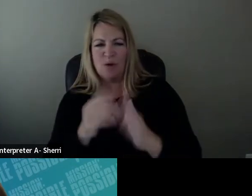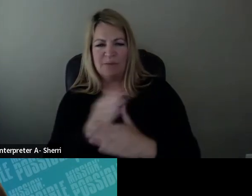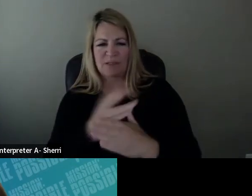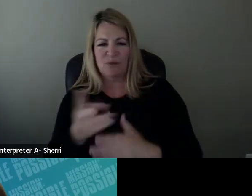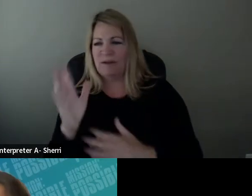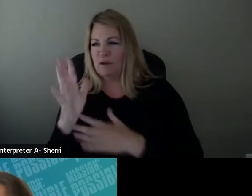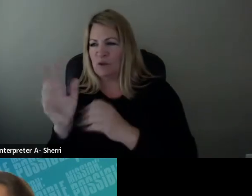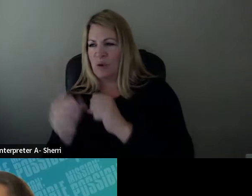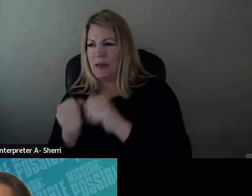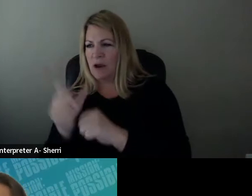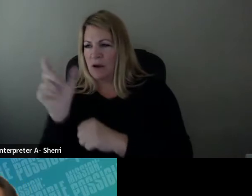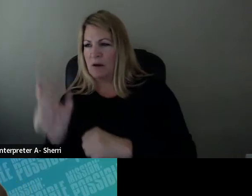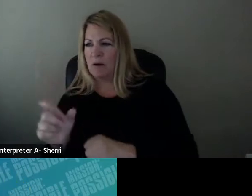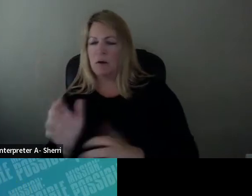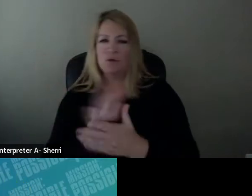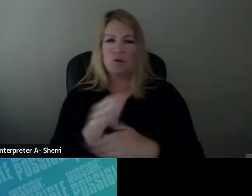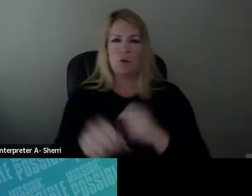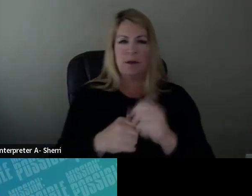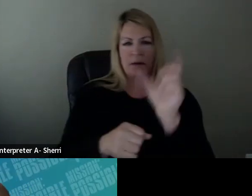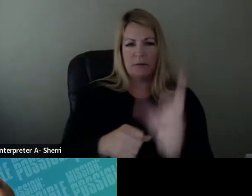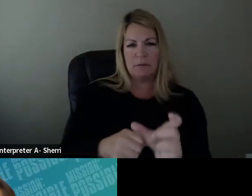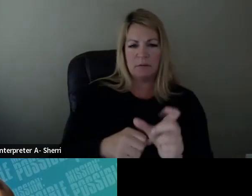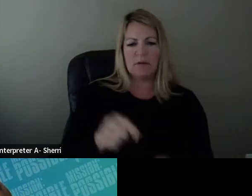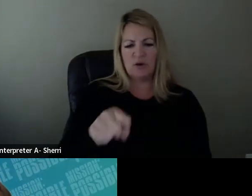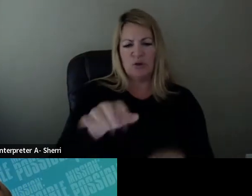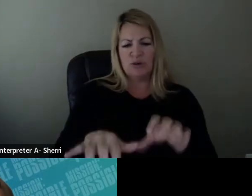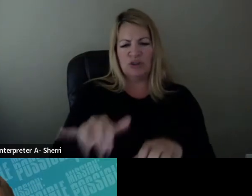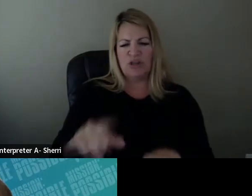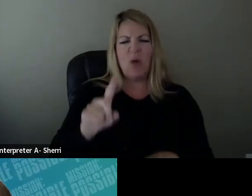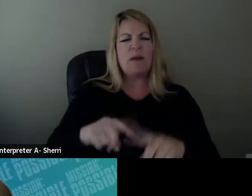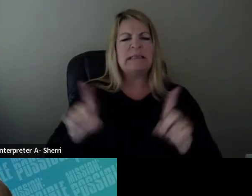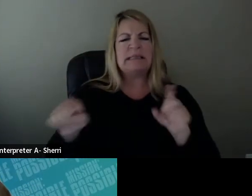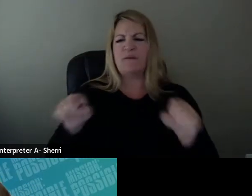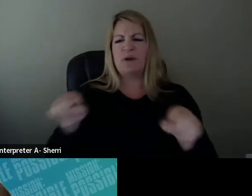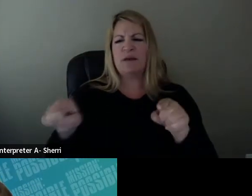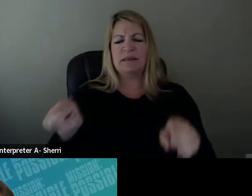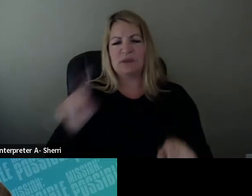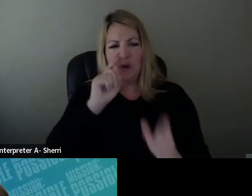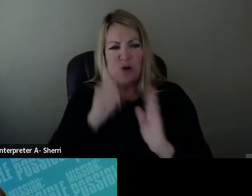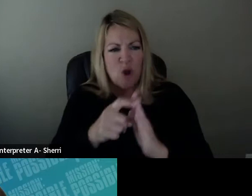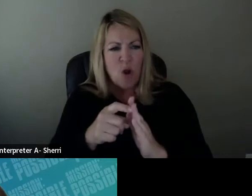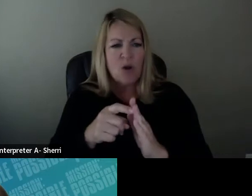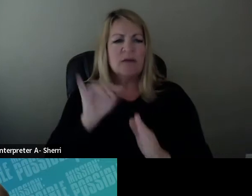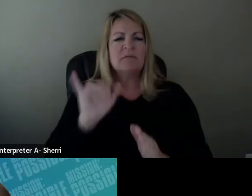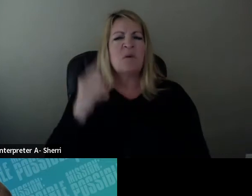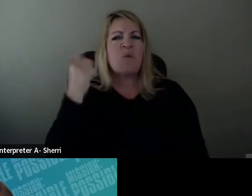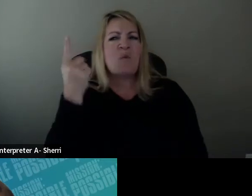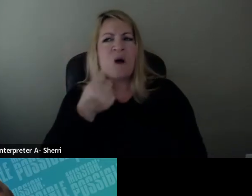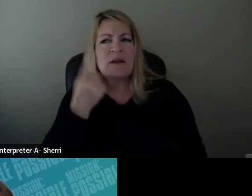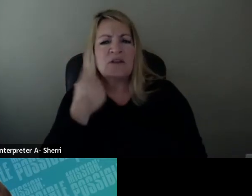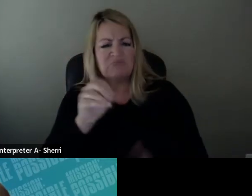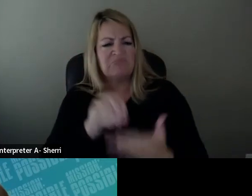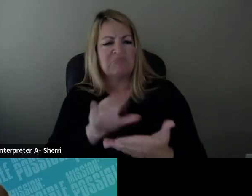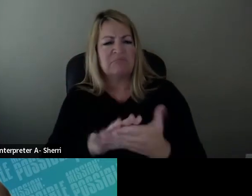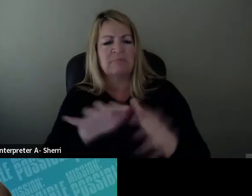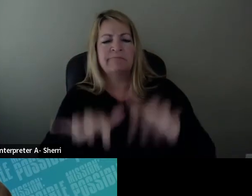years? Feel free to use your chat. Tell us what you notice, what you wonder.